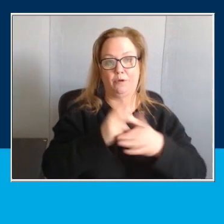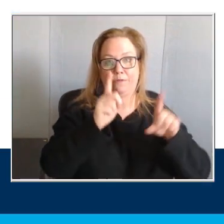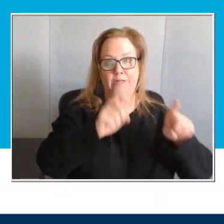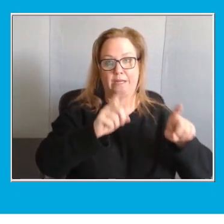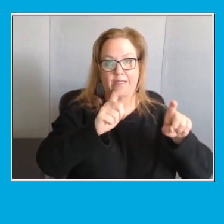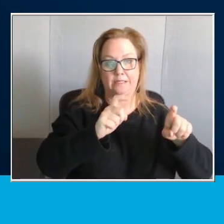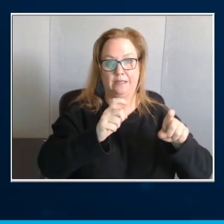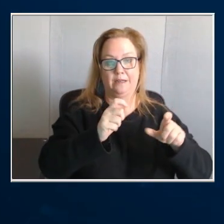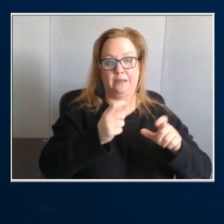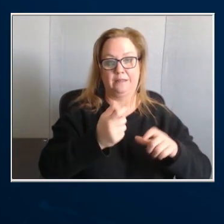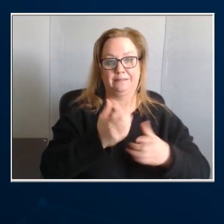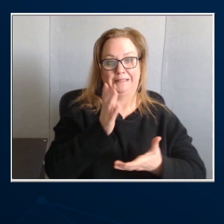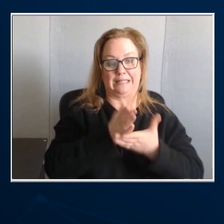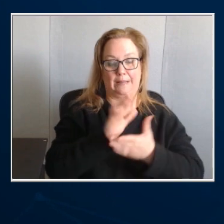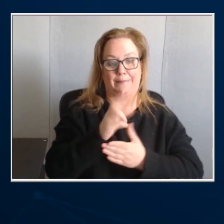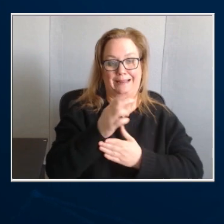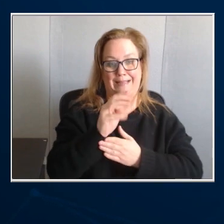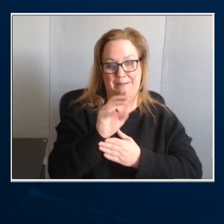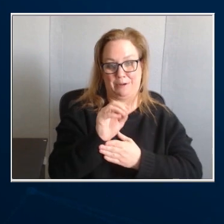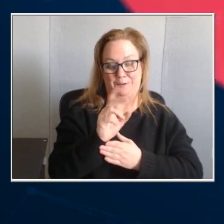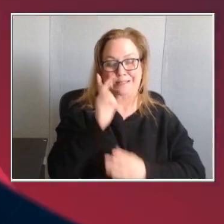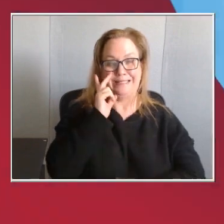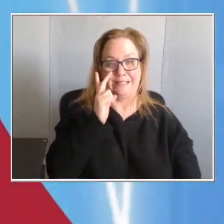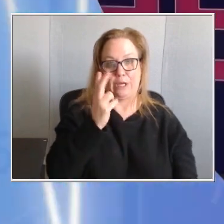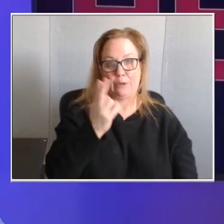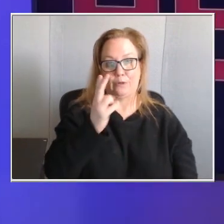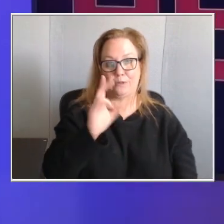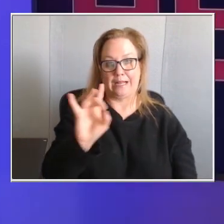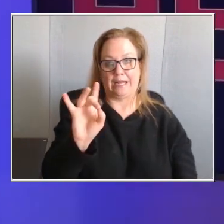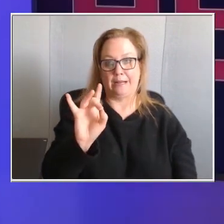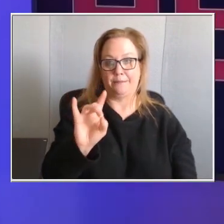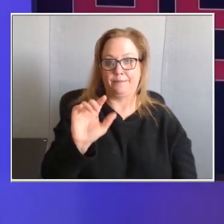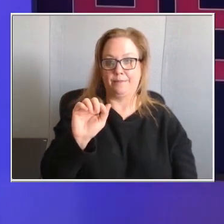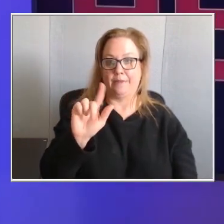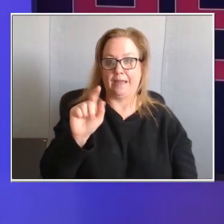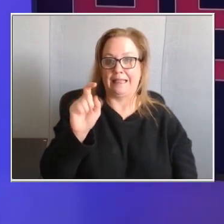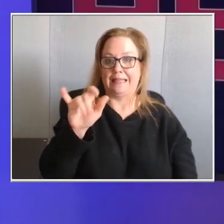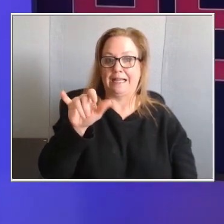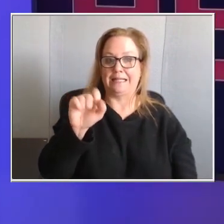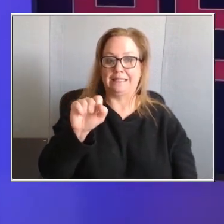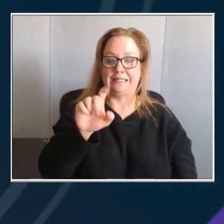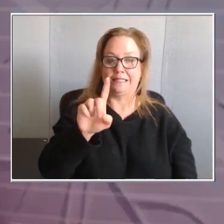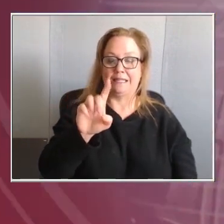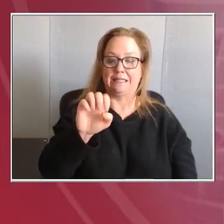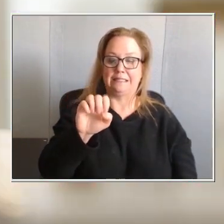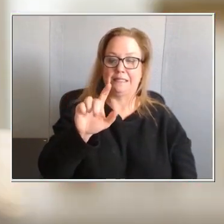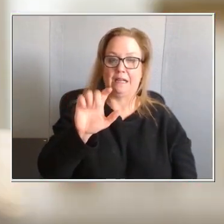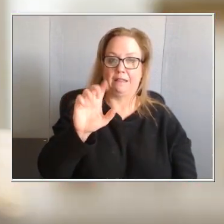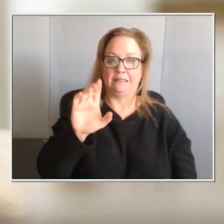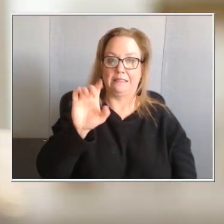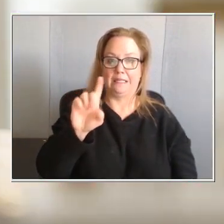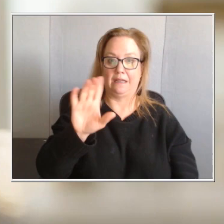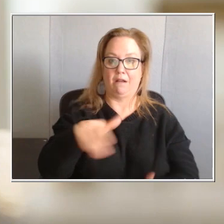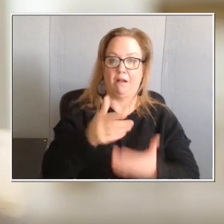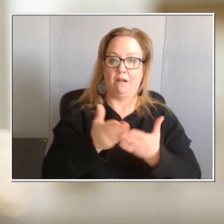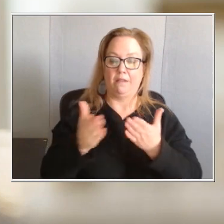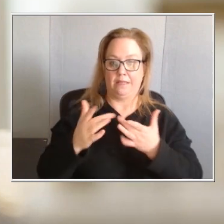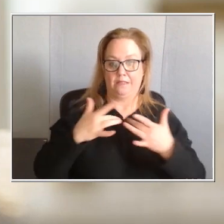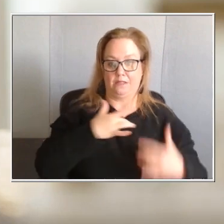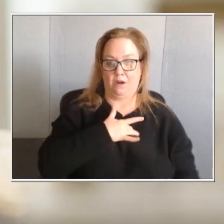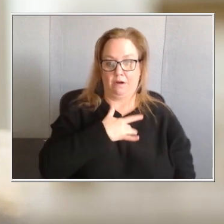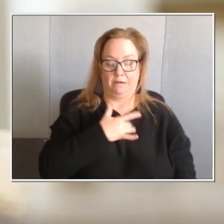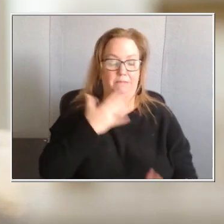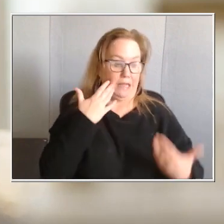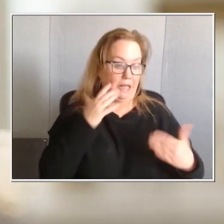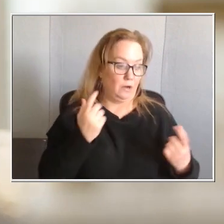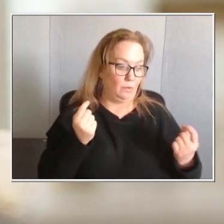her chemo. Thursday at 8. I'm Alexis Del Cid on the next All Things Heart. I didn't know what to do. I